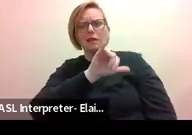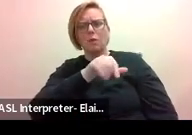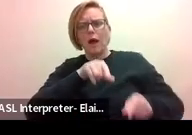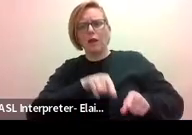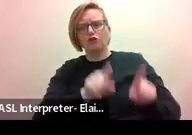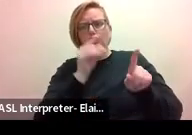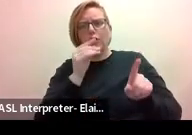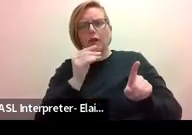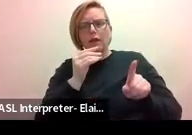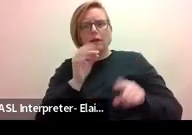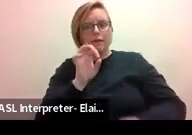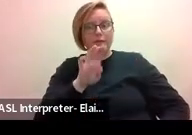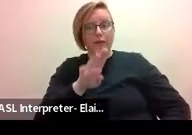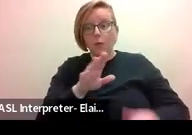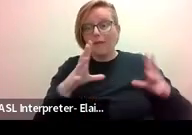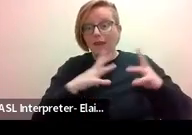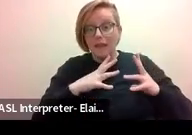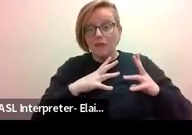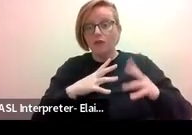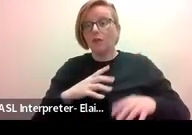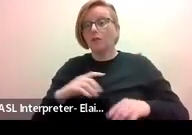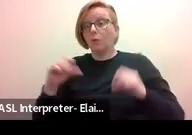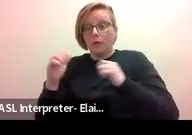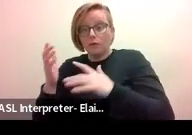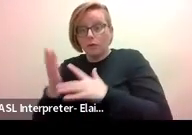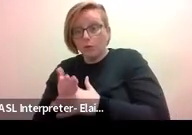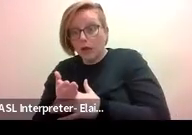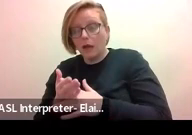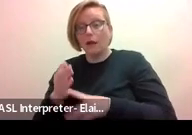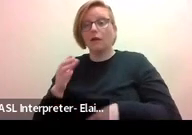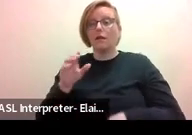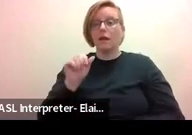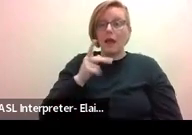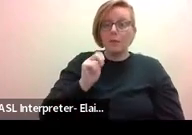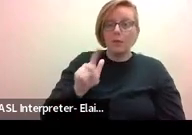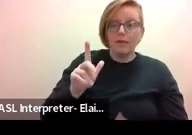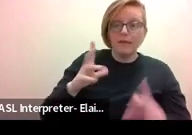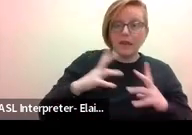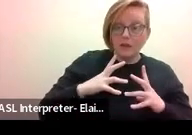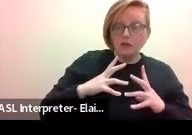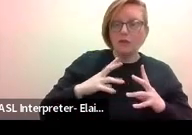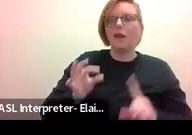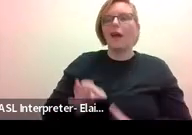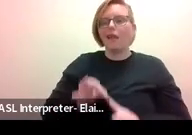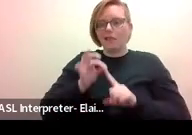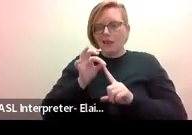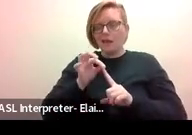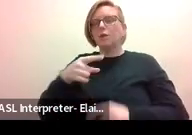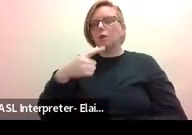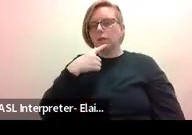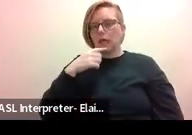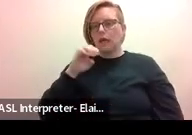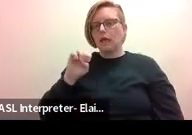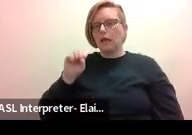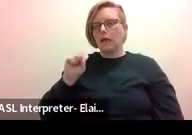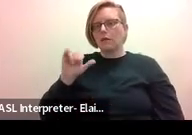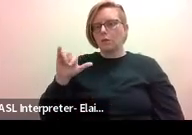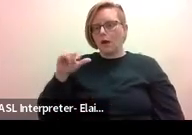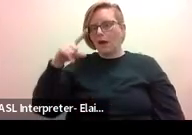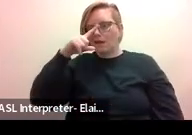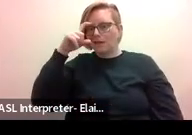February vacation or April vacation or winter break, unless you specify those ESY summer dates